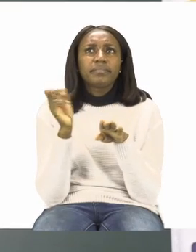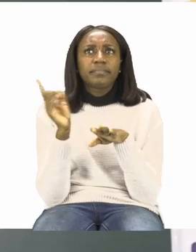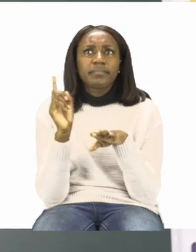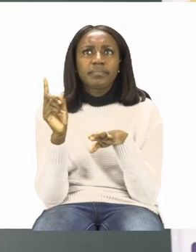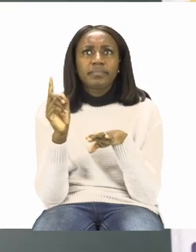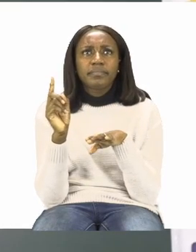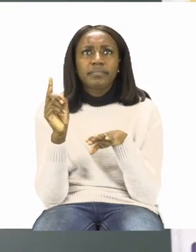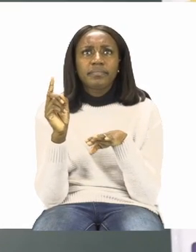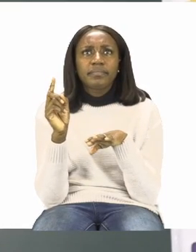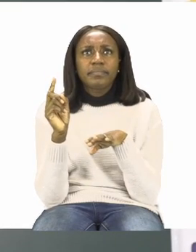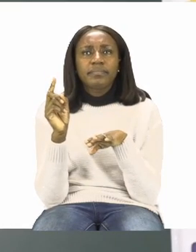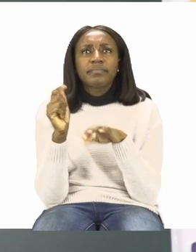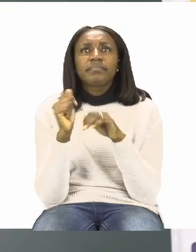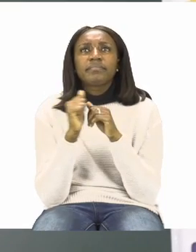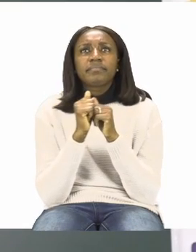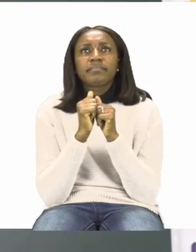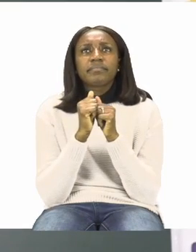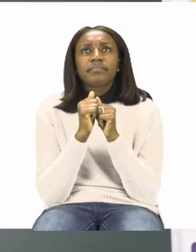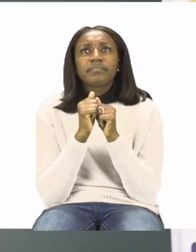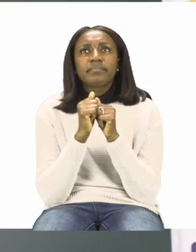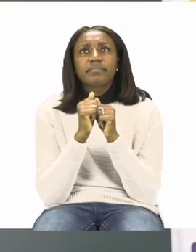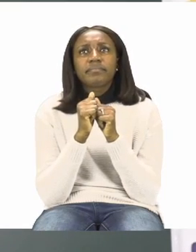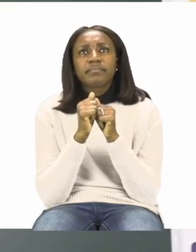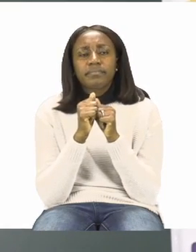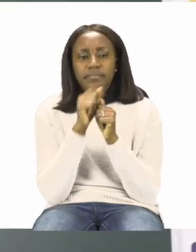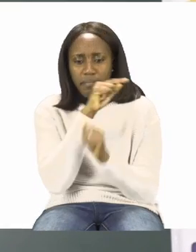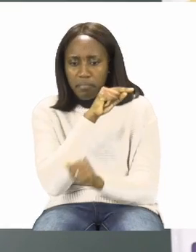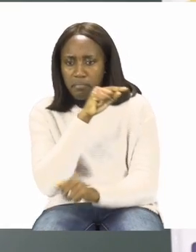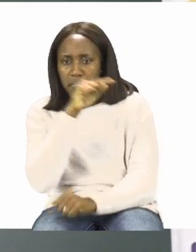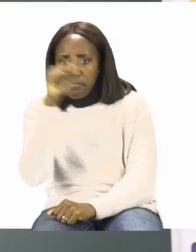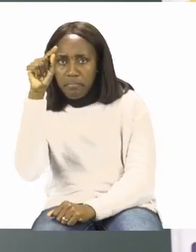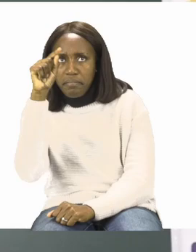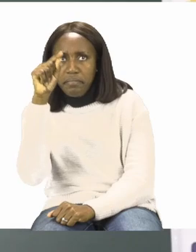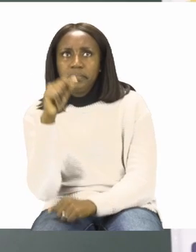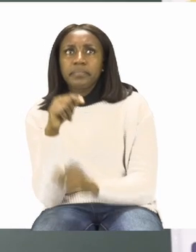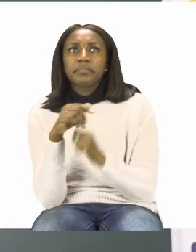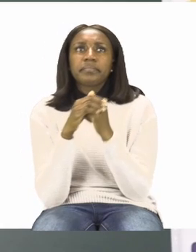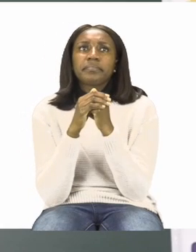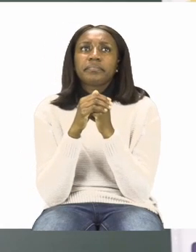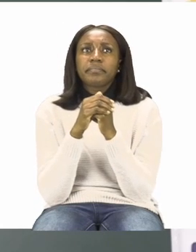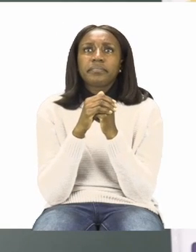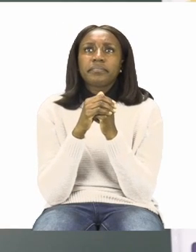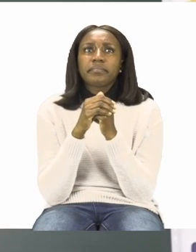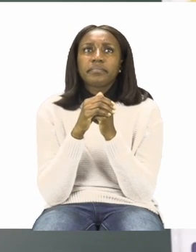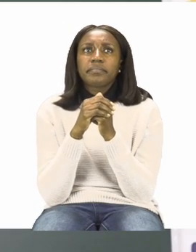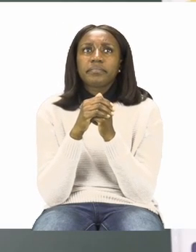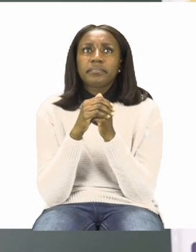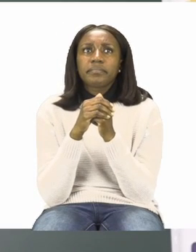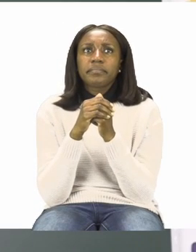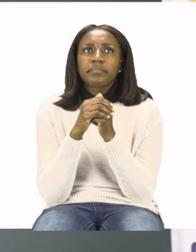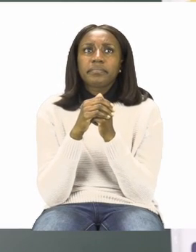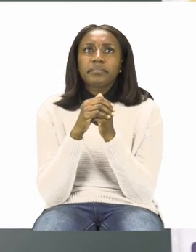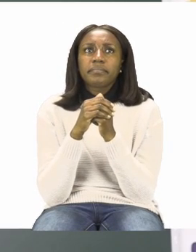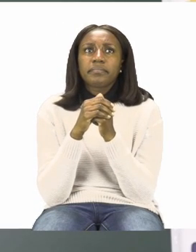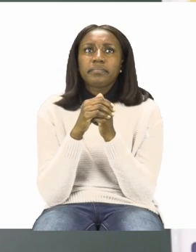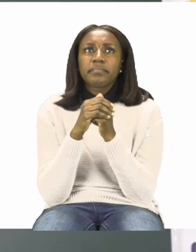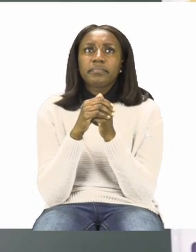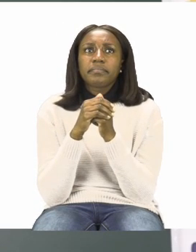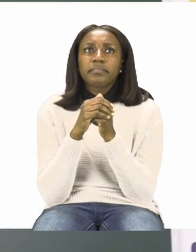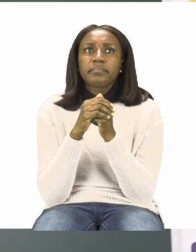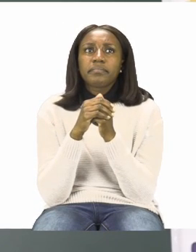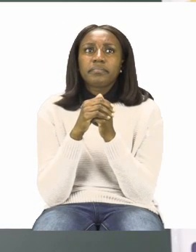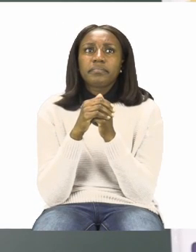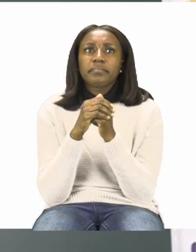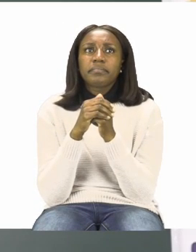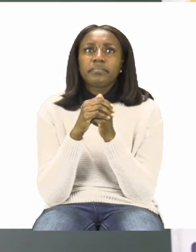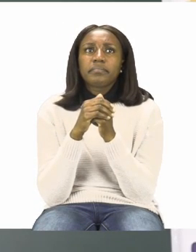match the picture with the word. And what do we have to do in order to do the matching? Do